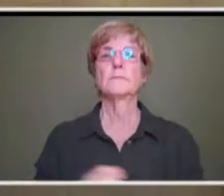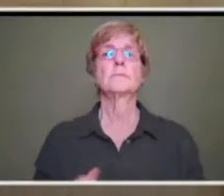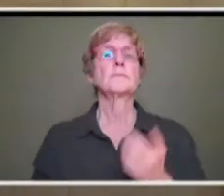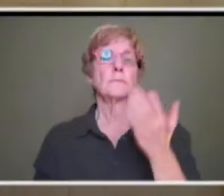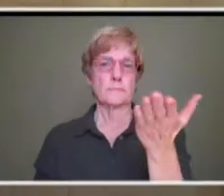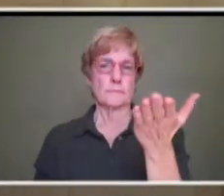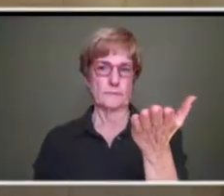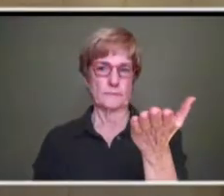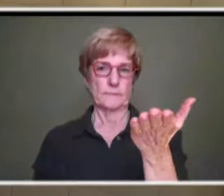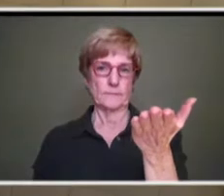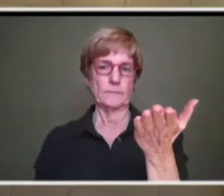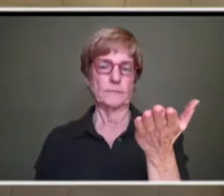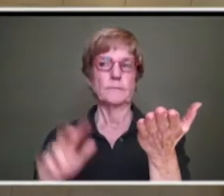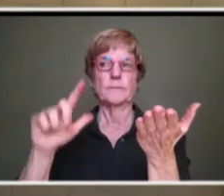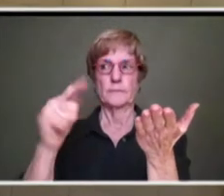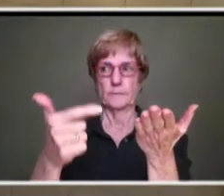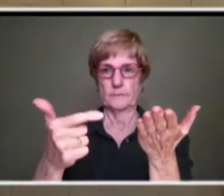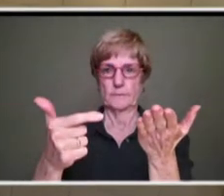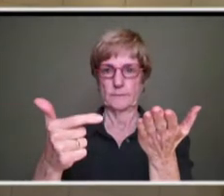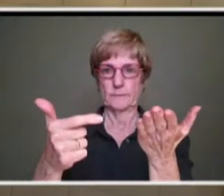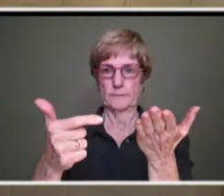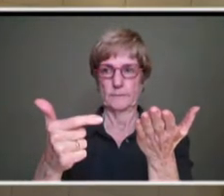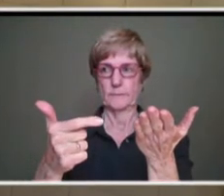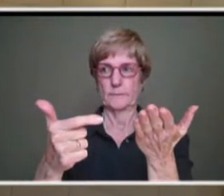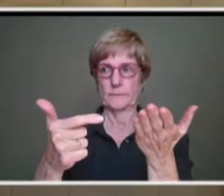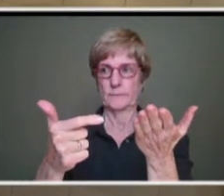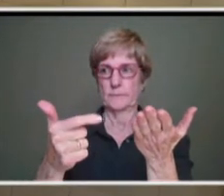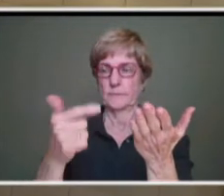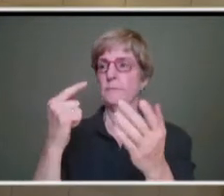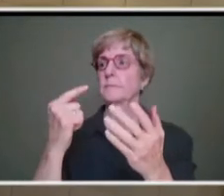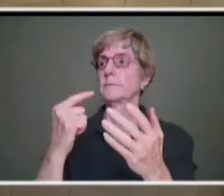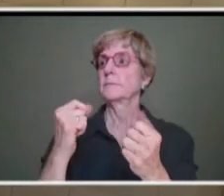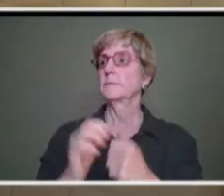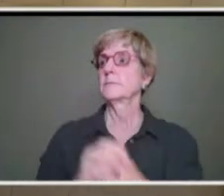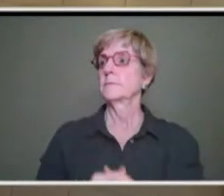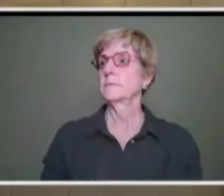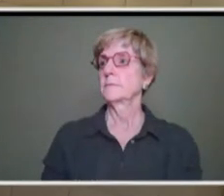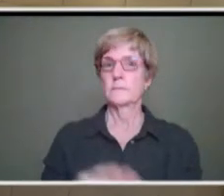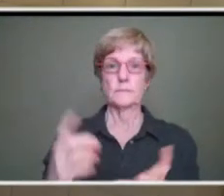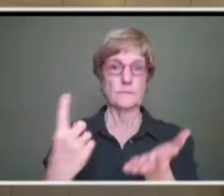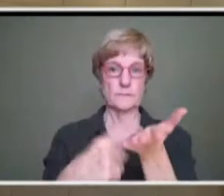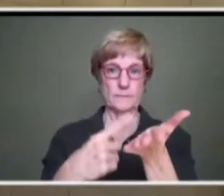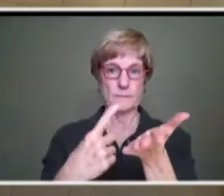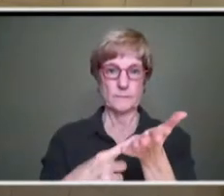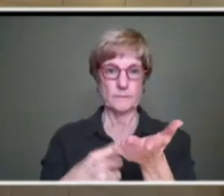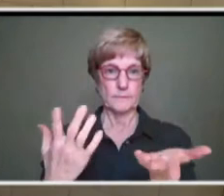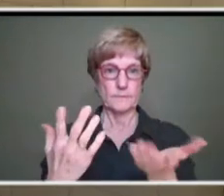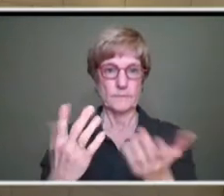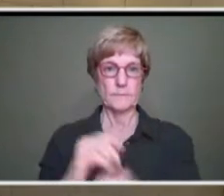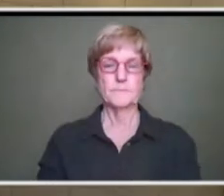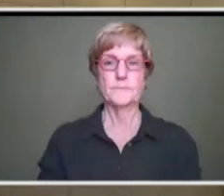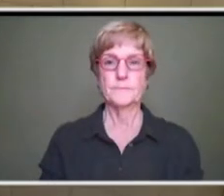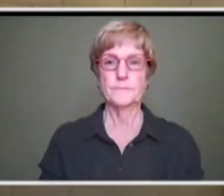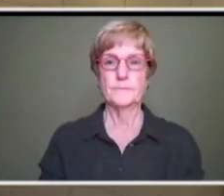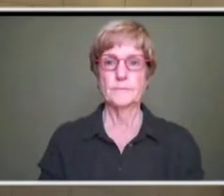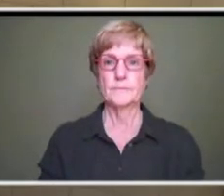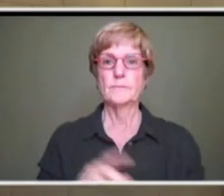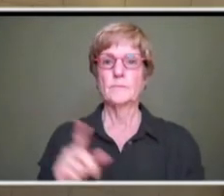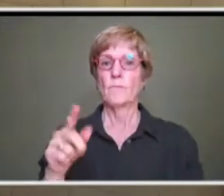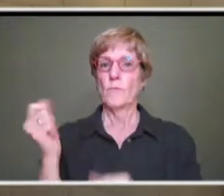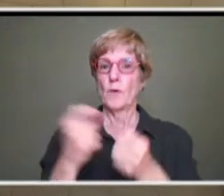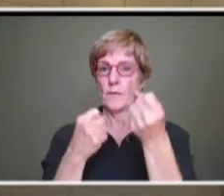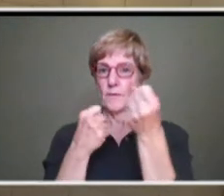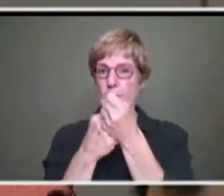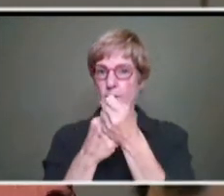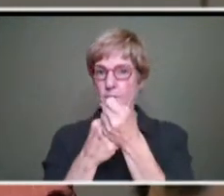motion second motion has been made and properly second is there any discussion all in favor of